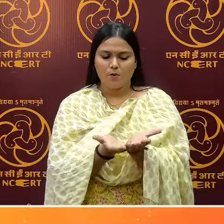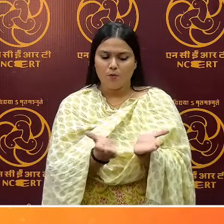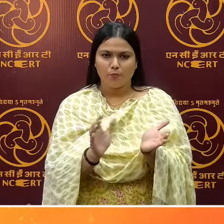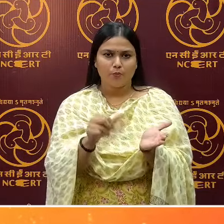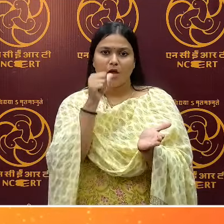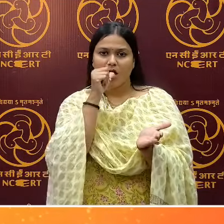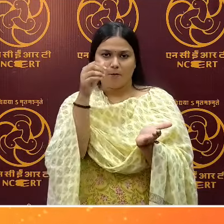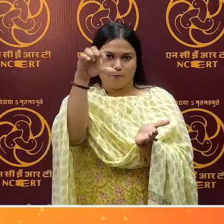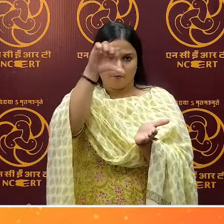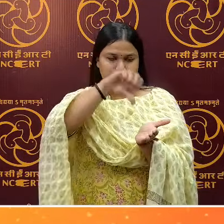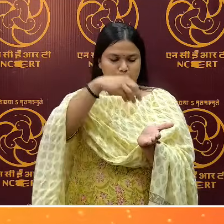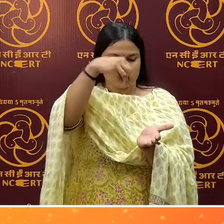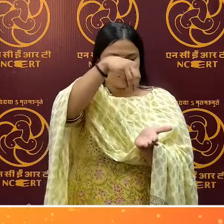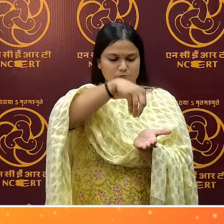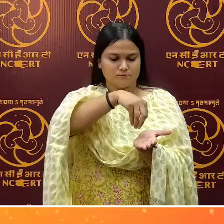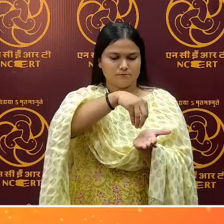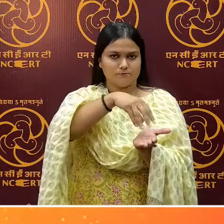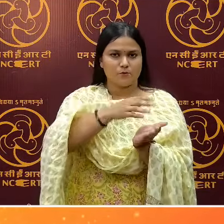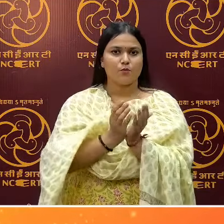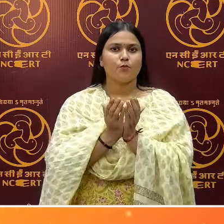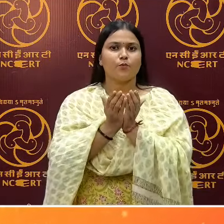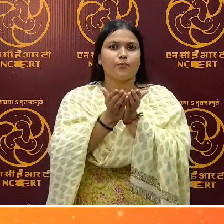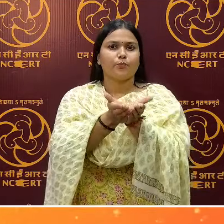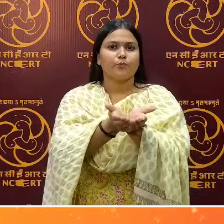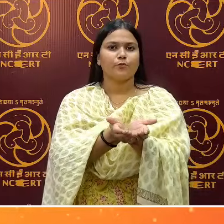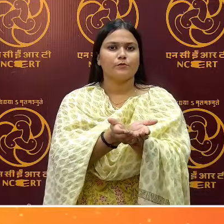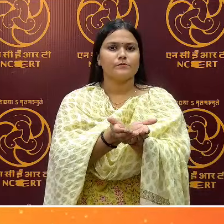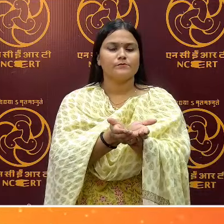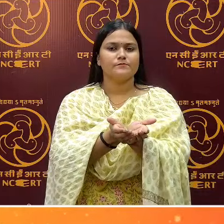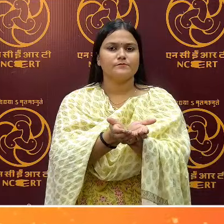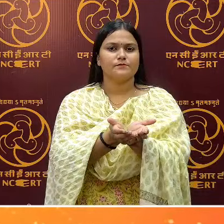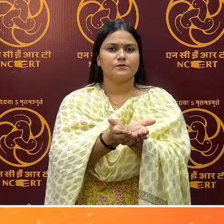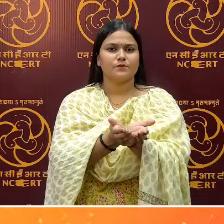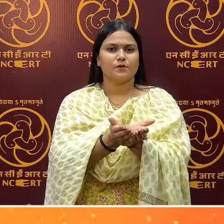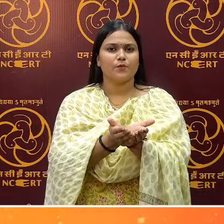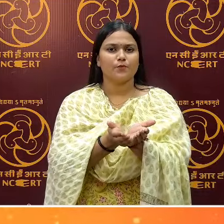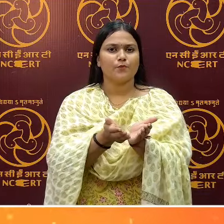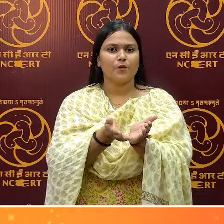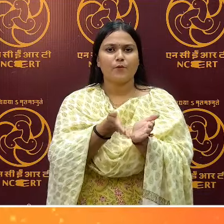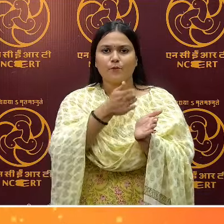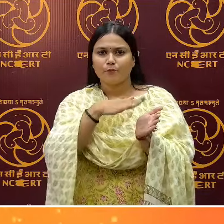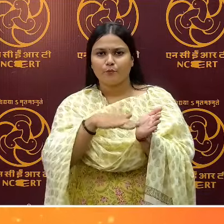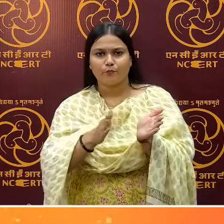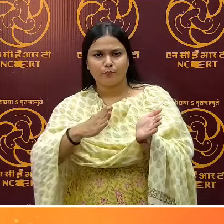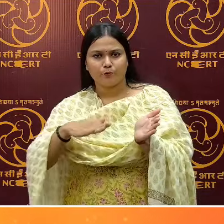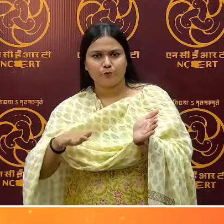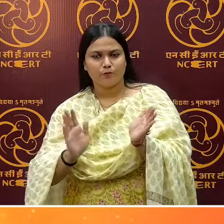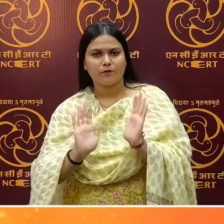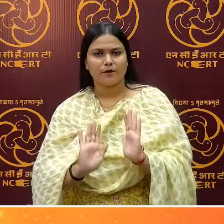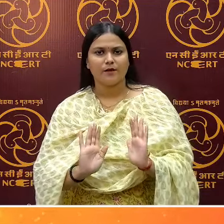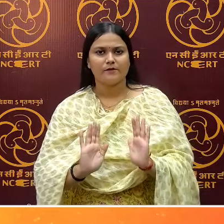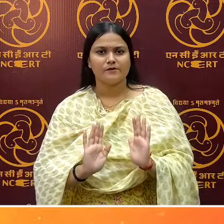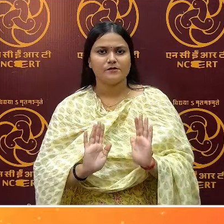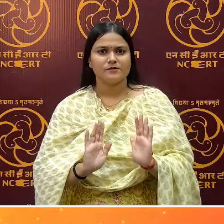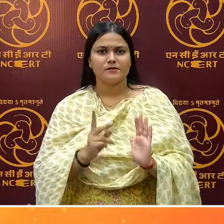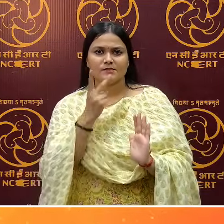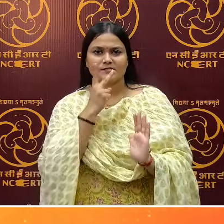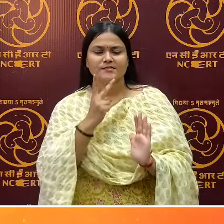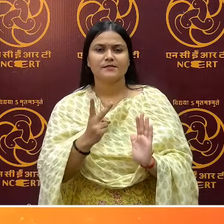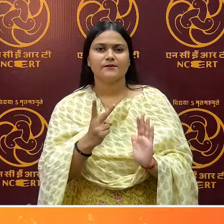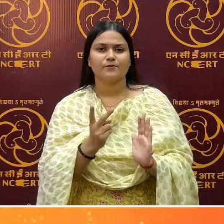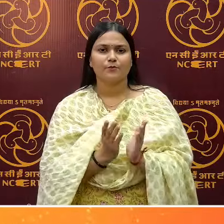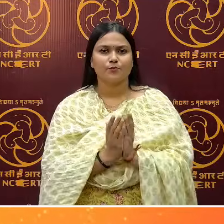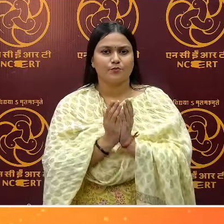So guess what is going to happen to it? It might float. So when I put it in water, See, it's floating.